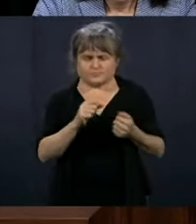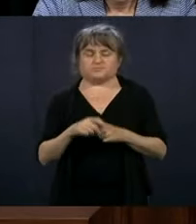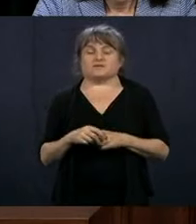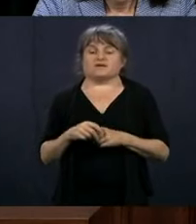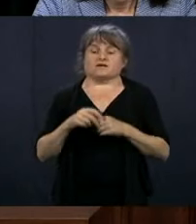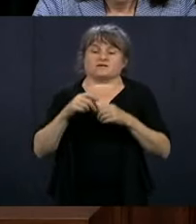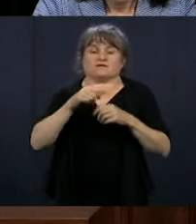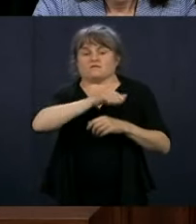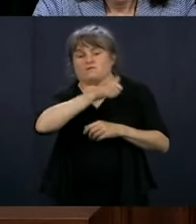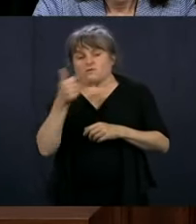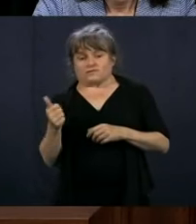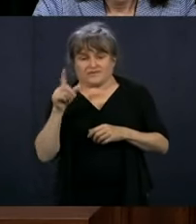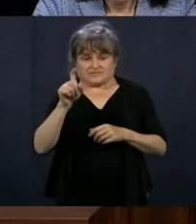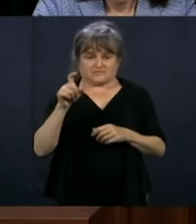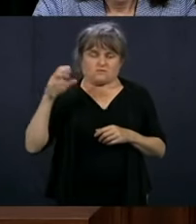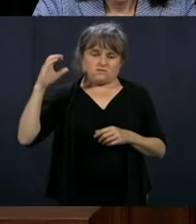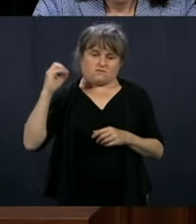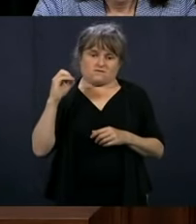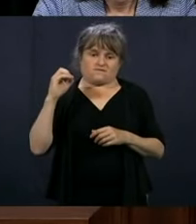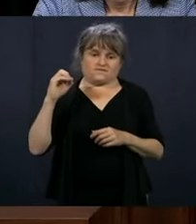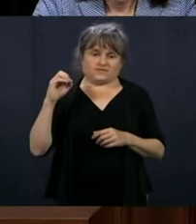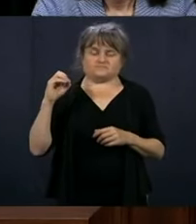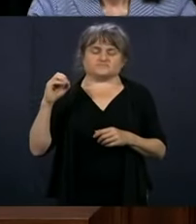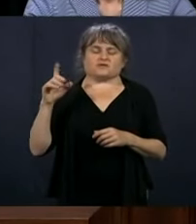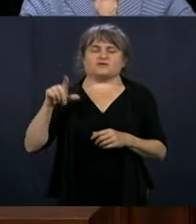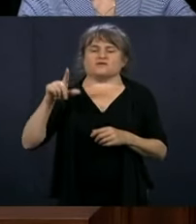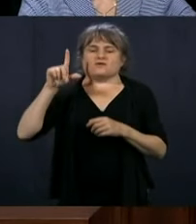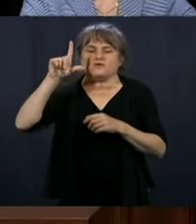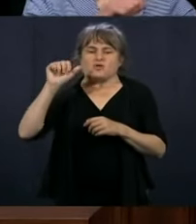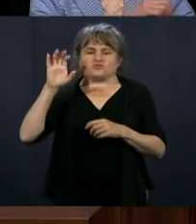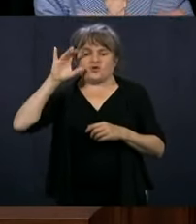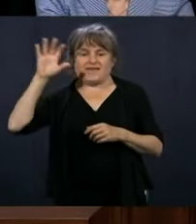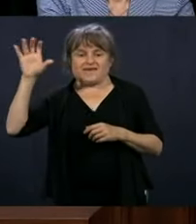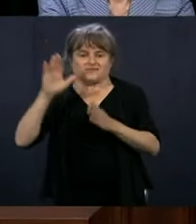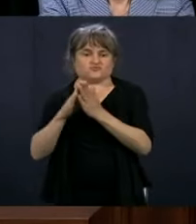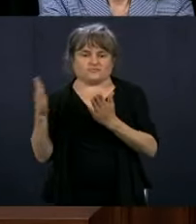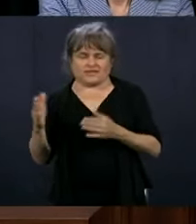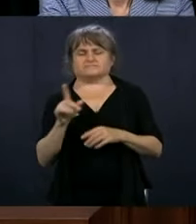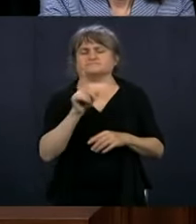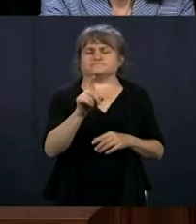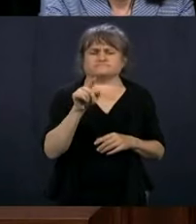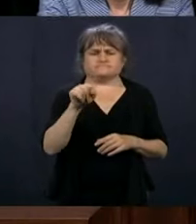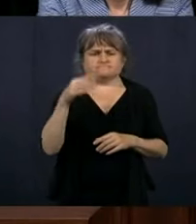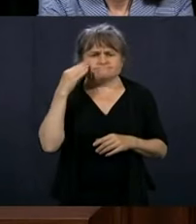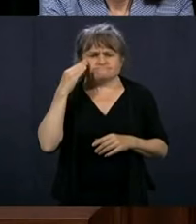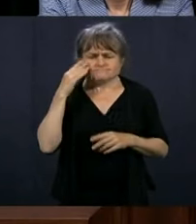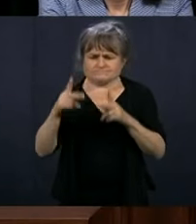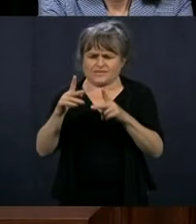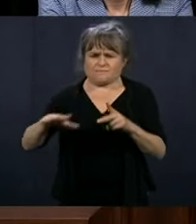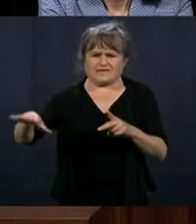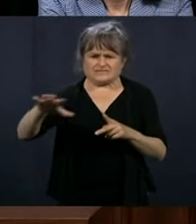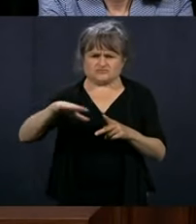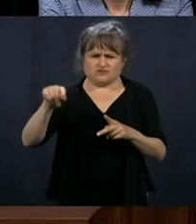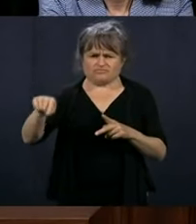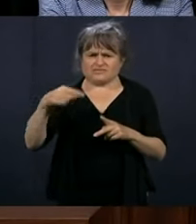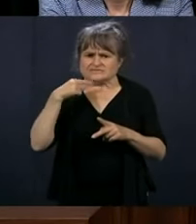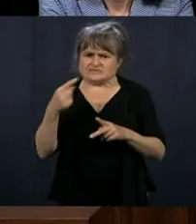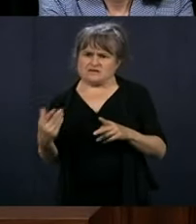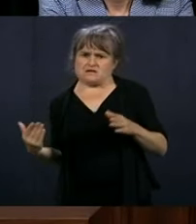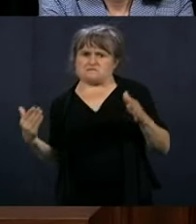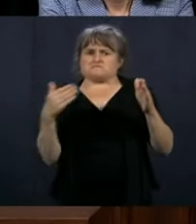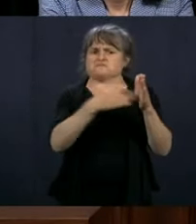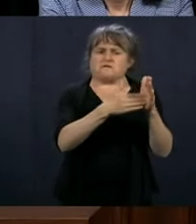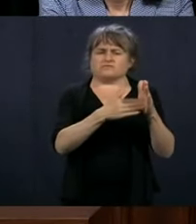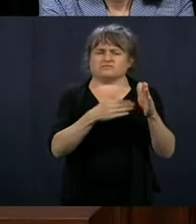What would you answer to Guy Bertrand and the foundation that he supports, the people who are accused